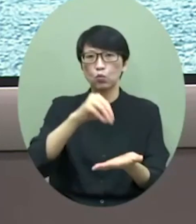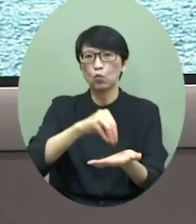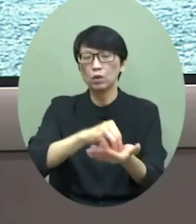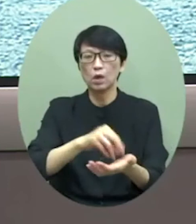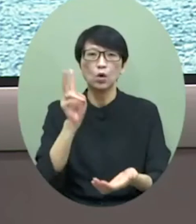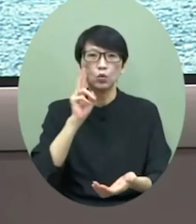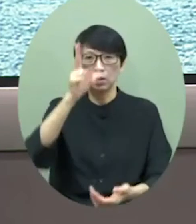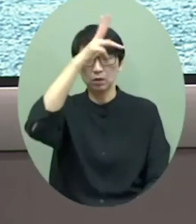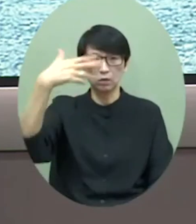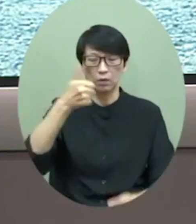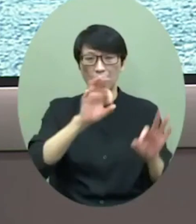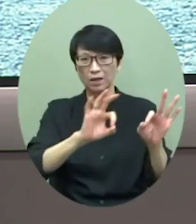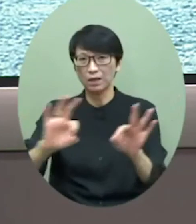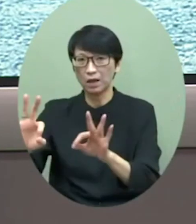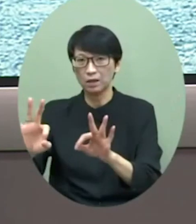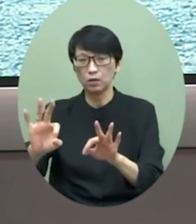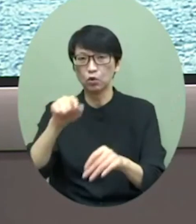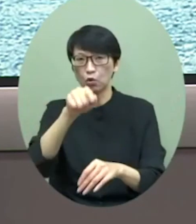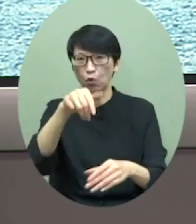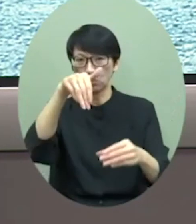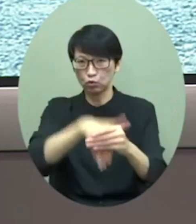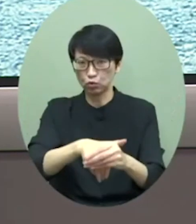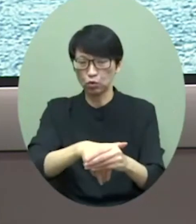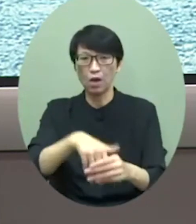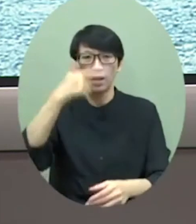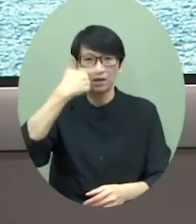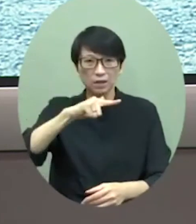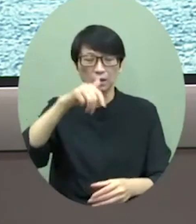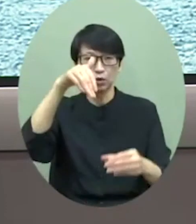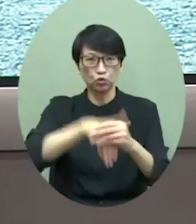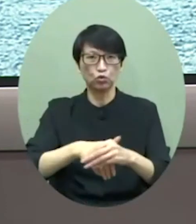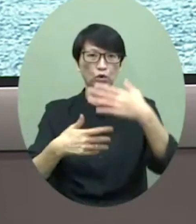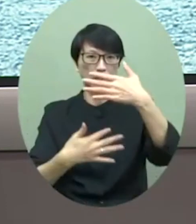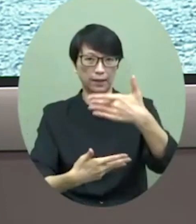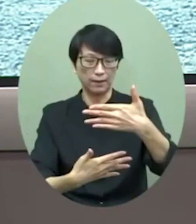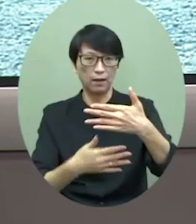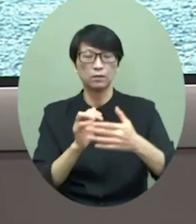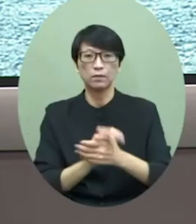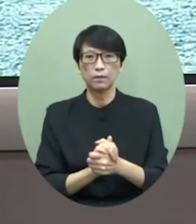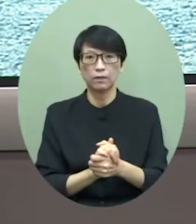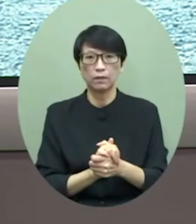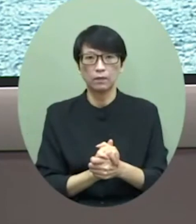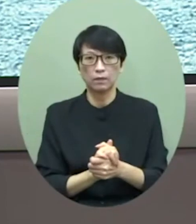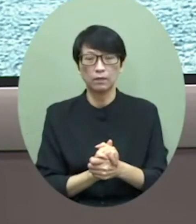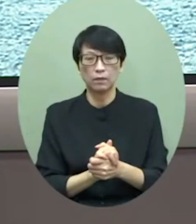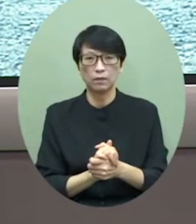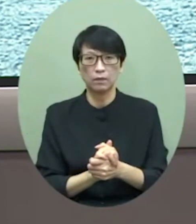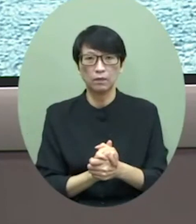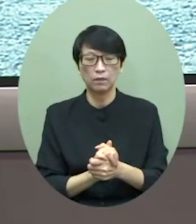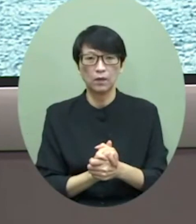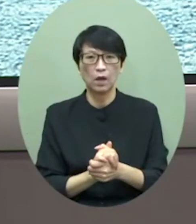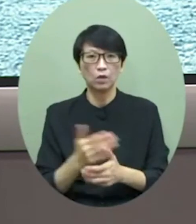the election to be postponed. And then in section 44 bracket 4, if the chief